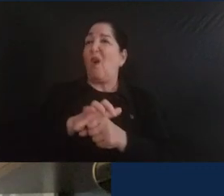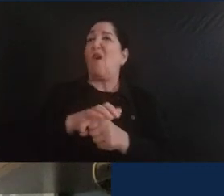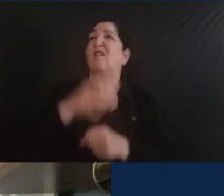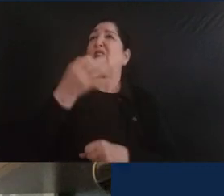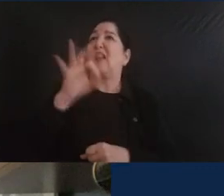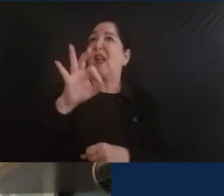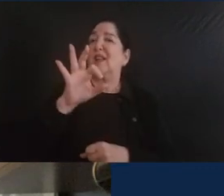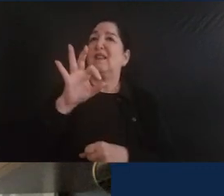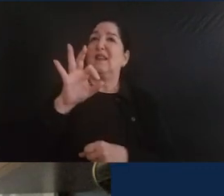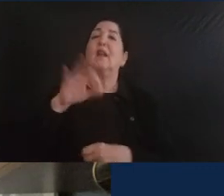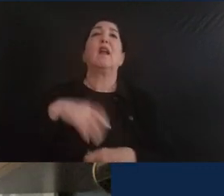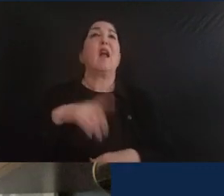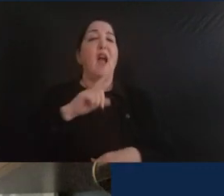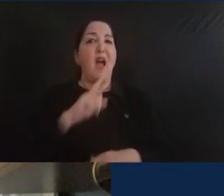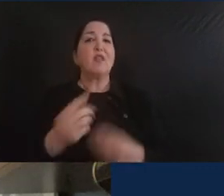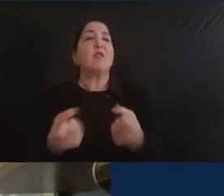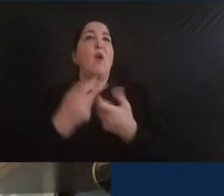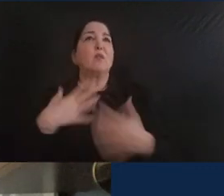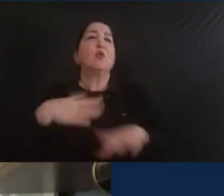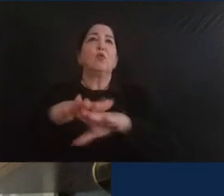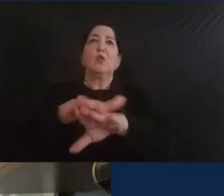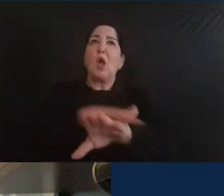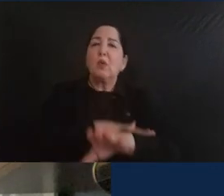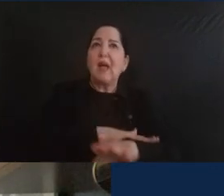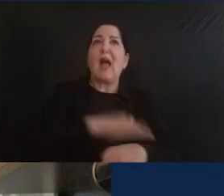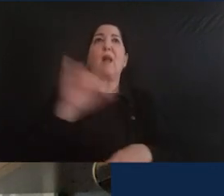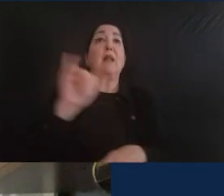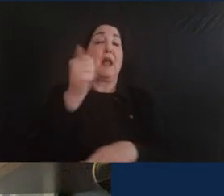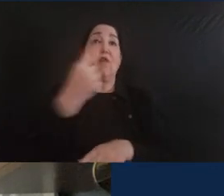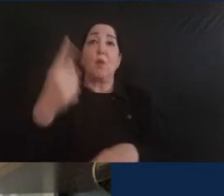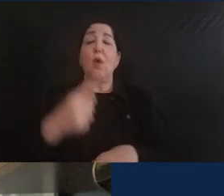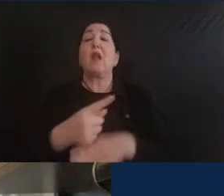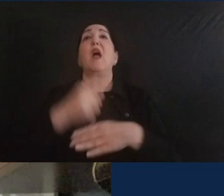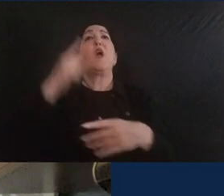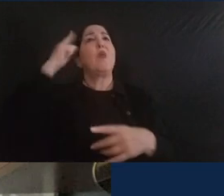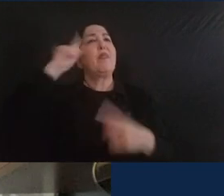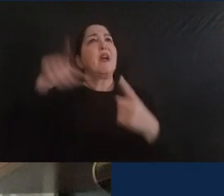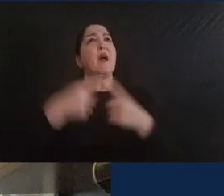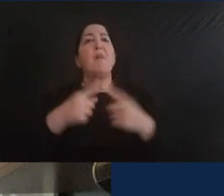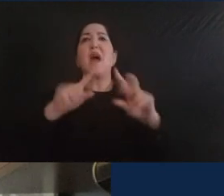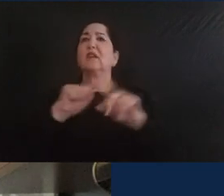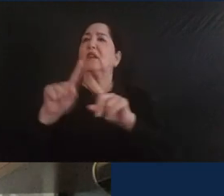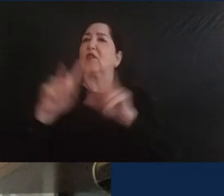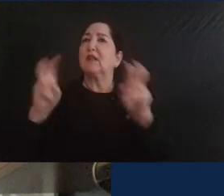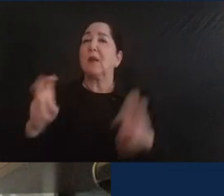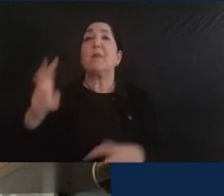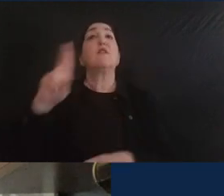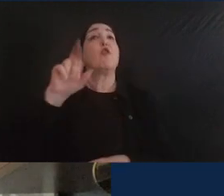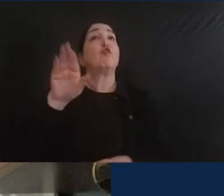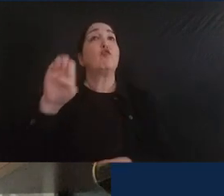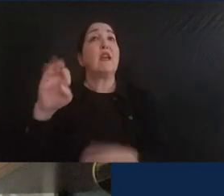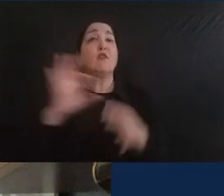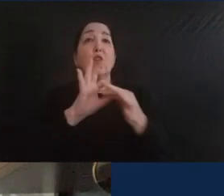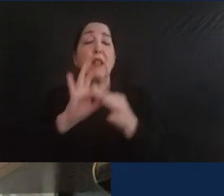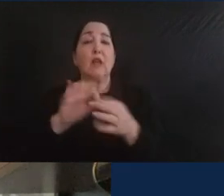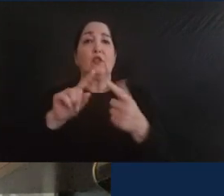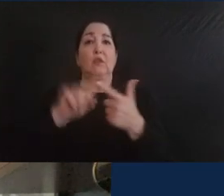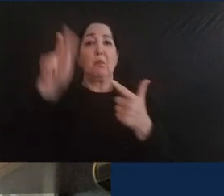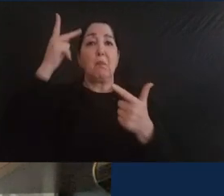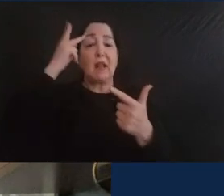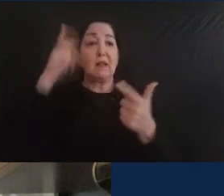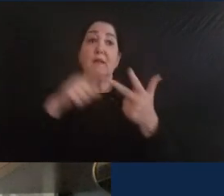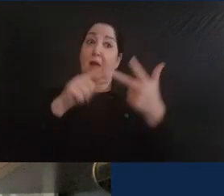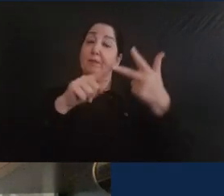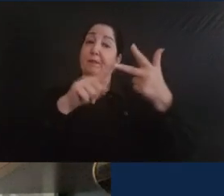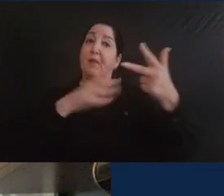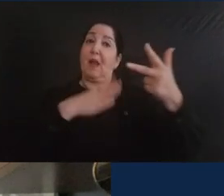to uncoil, and it has magnified a discomfort about topics such as race relations, politics, and also about my